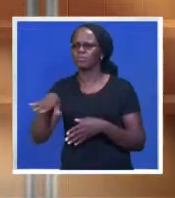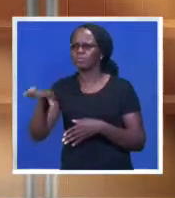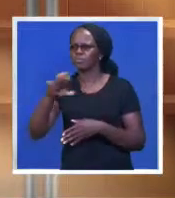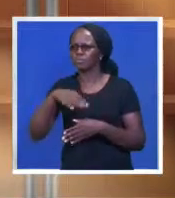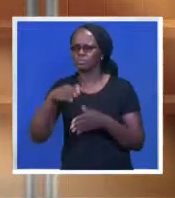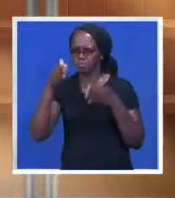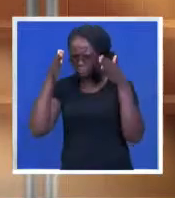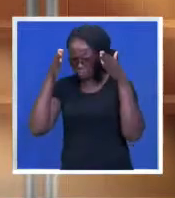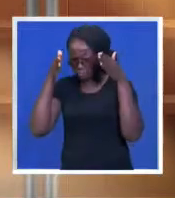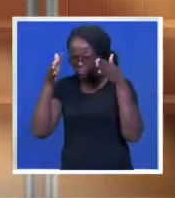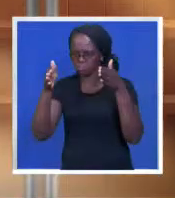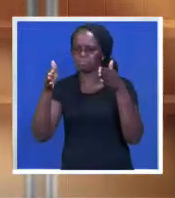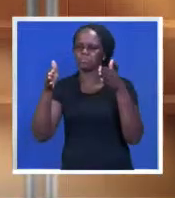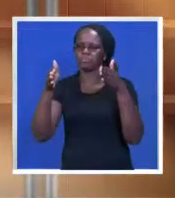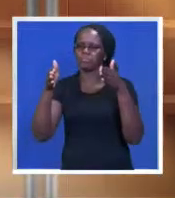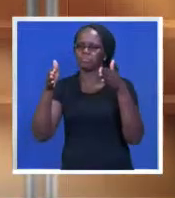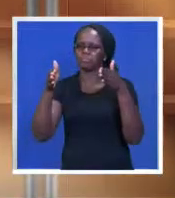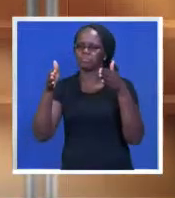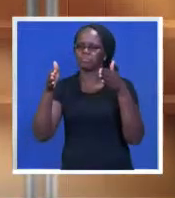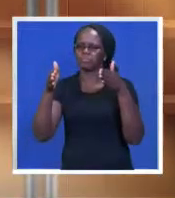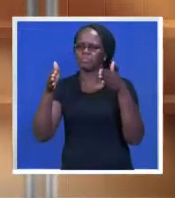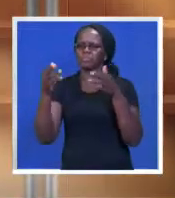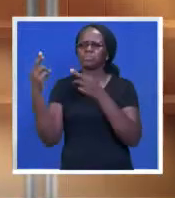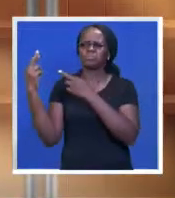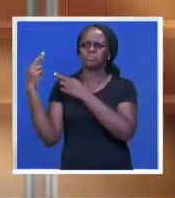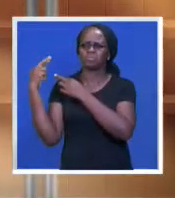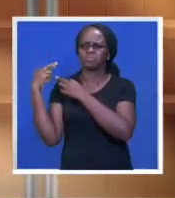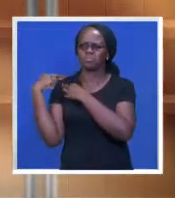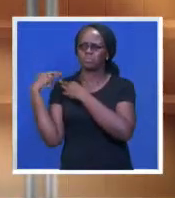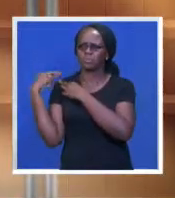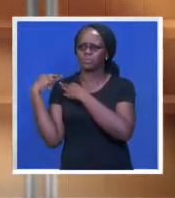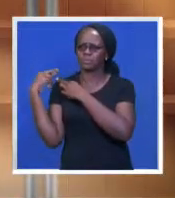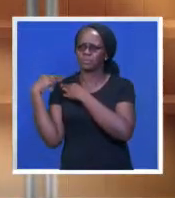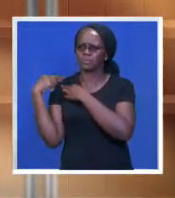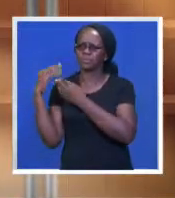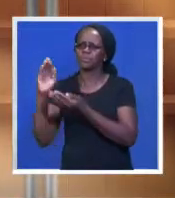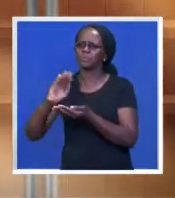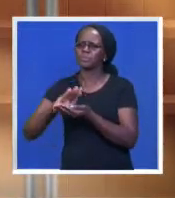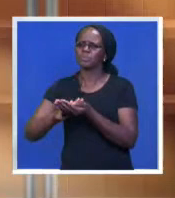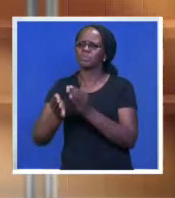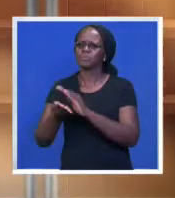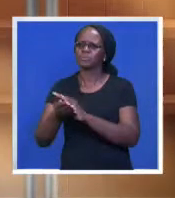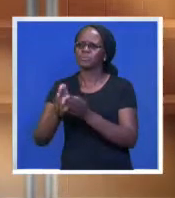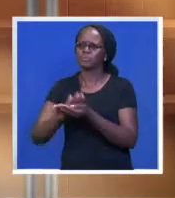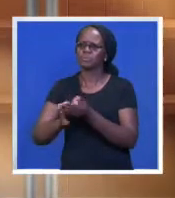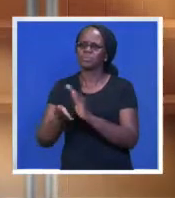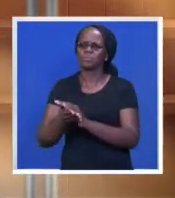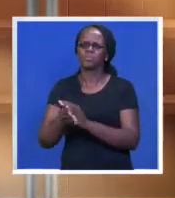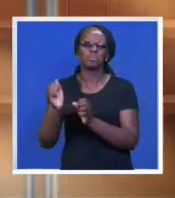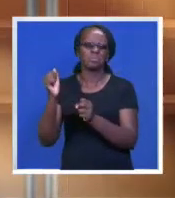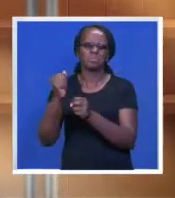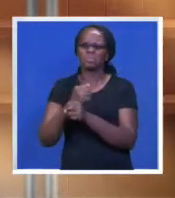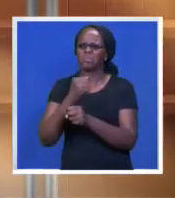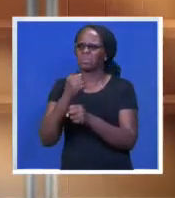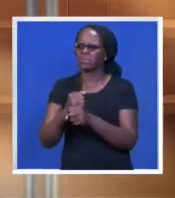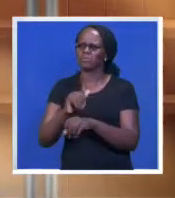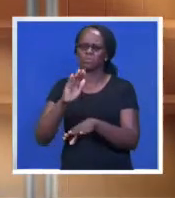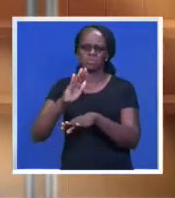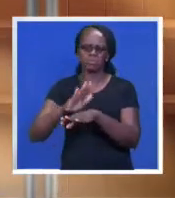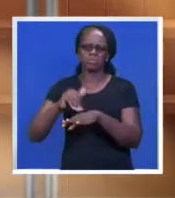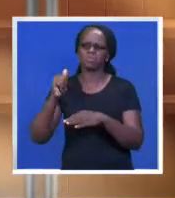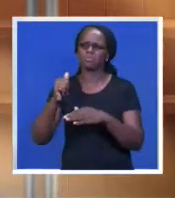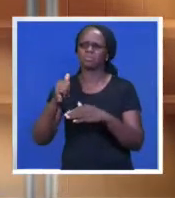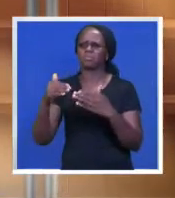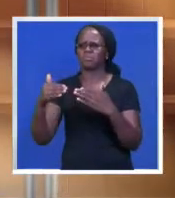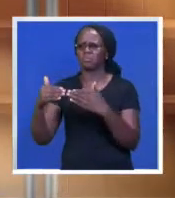do have a responsibility over creation. We must not misuse our natural environment in